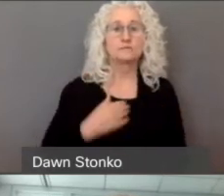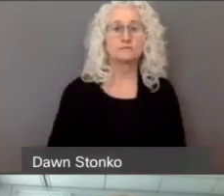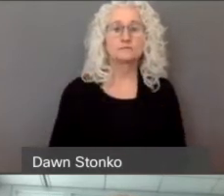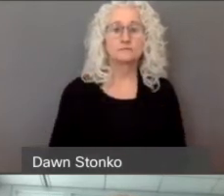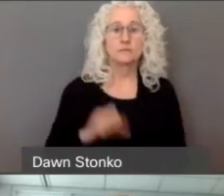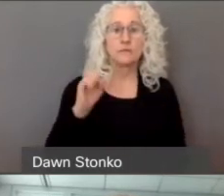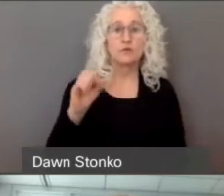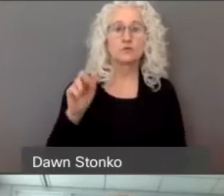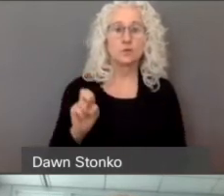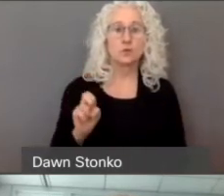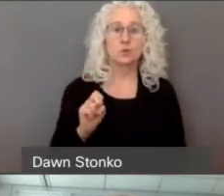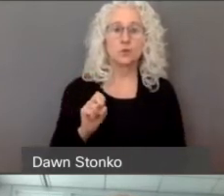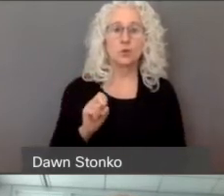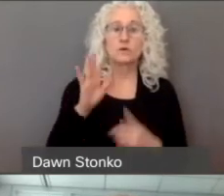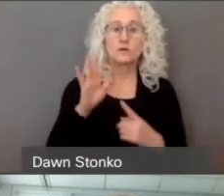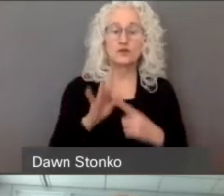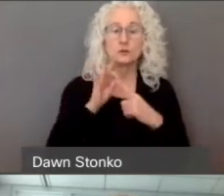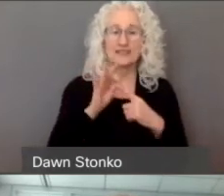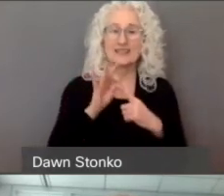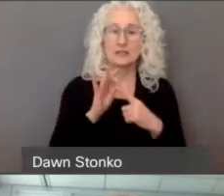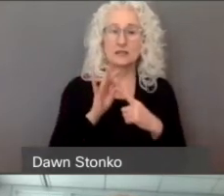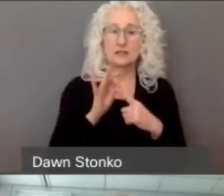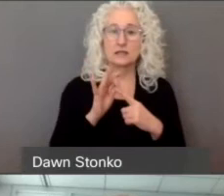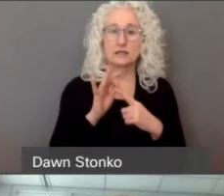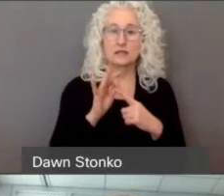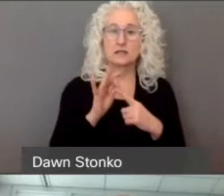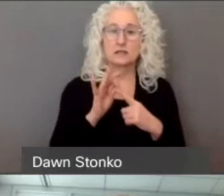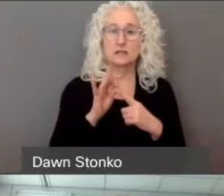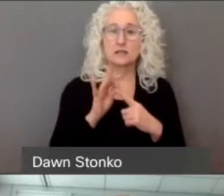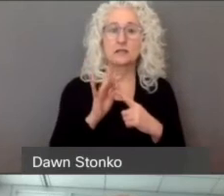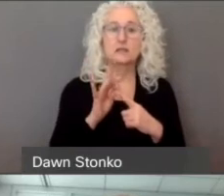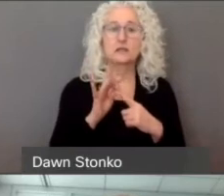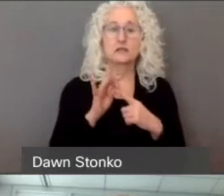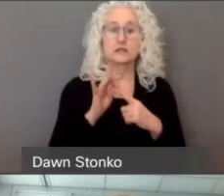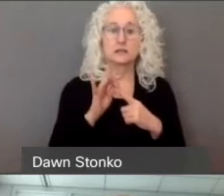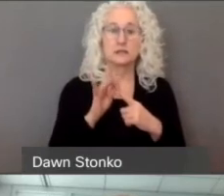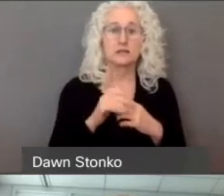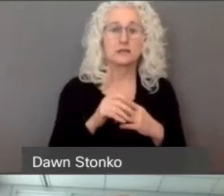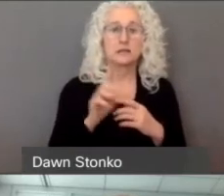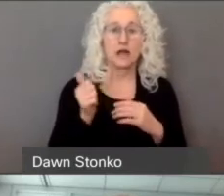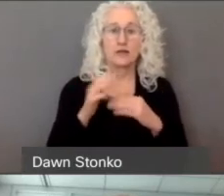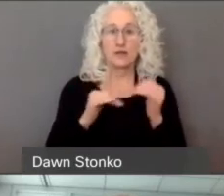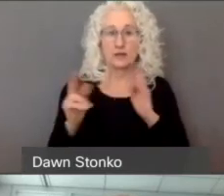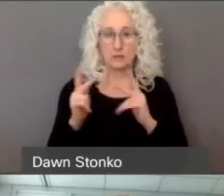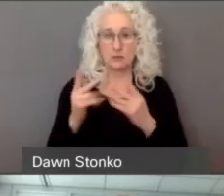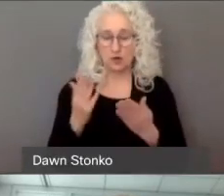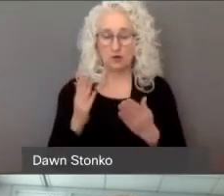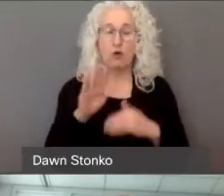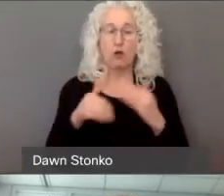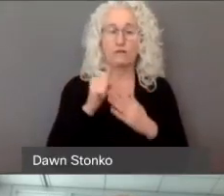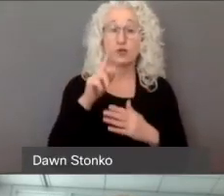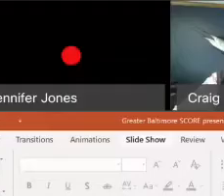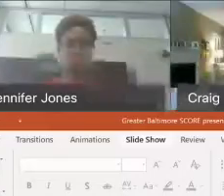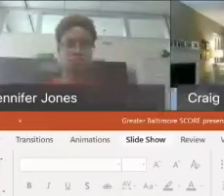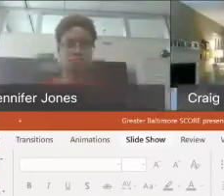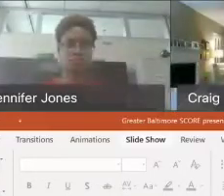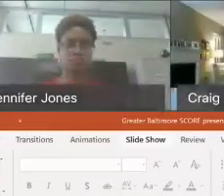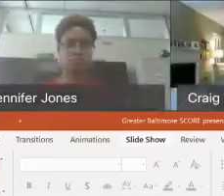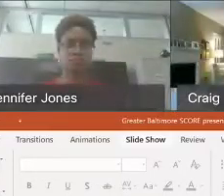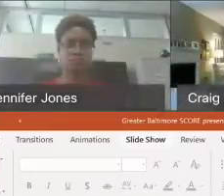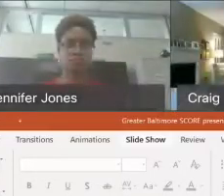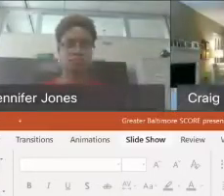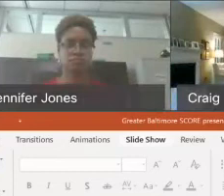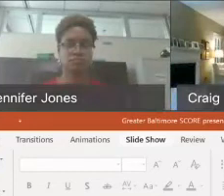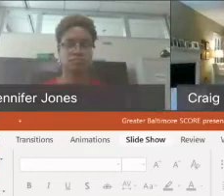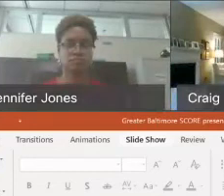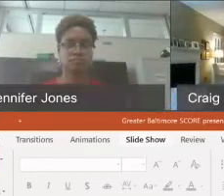SCORE is unique amongst the people who are here. All the SCORE members are volunteers. We're a